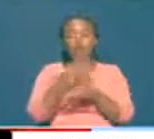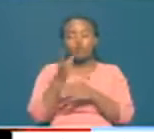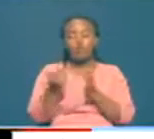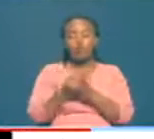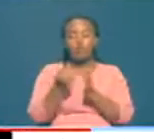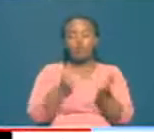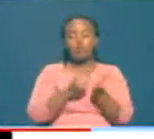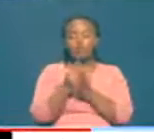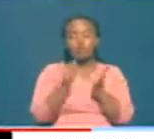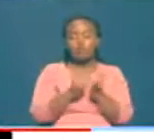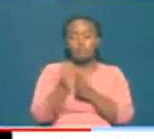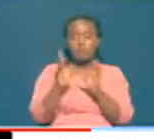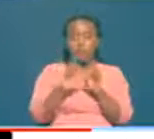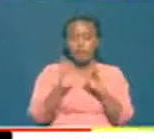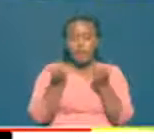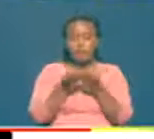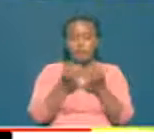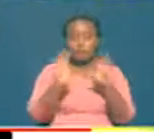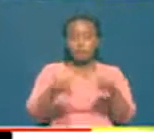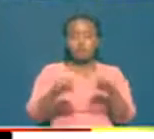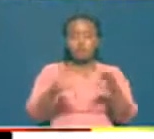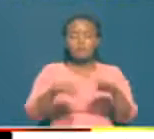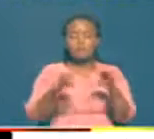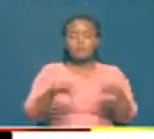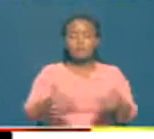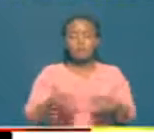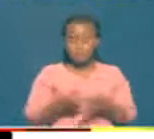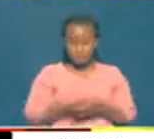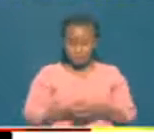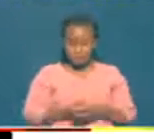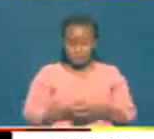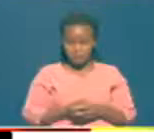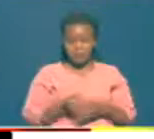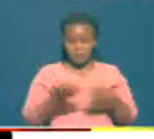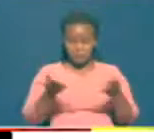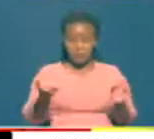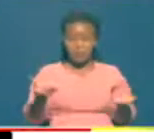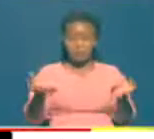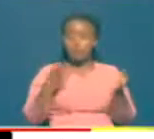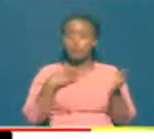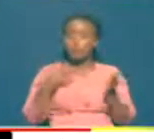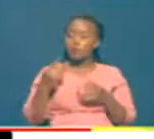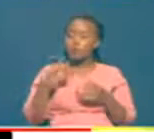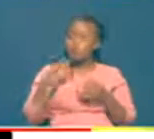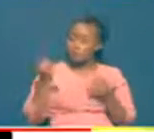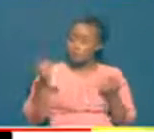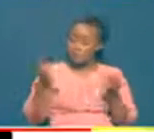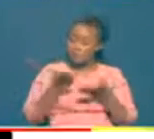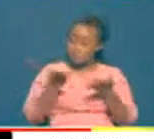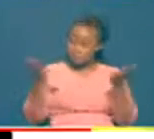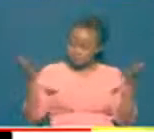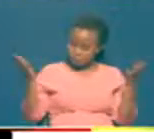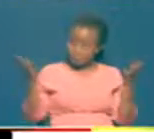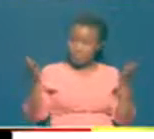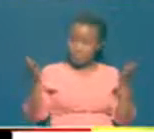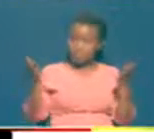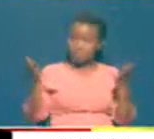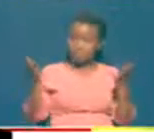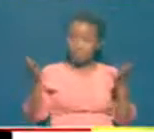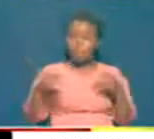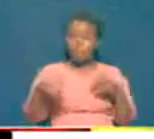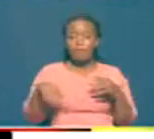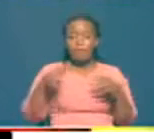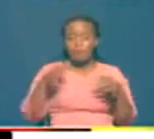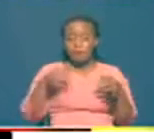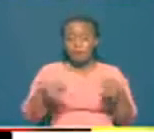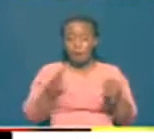Department of Agriculture within the four counties. So I want to say to all of you, as senior managers,